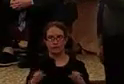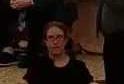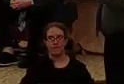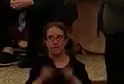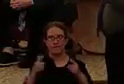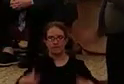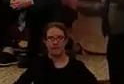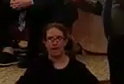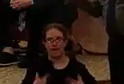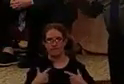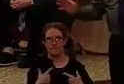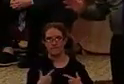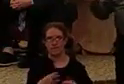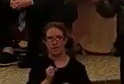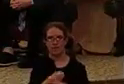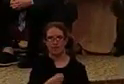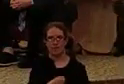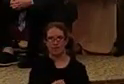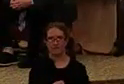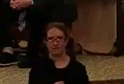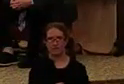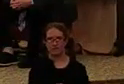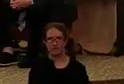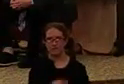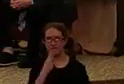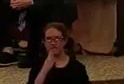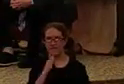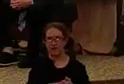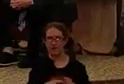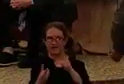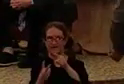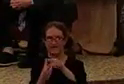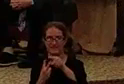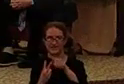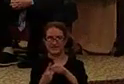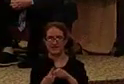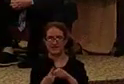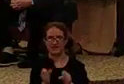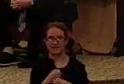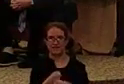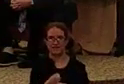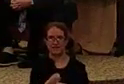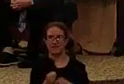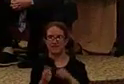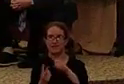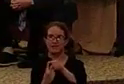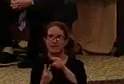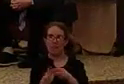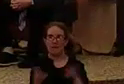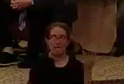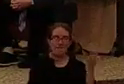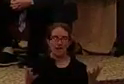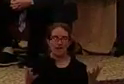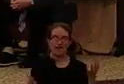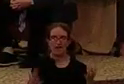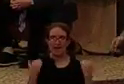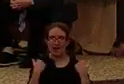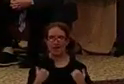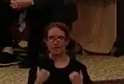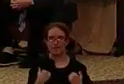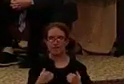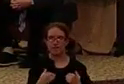my life that I was making some irrational decisions. I was making some decisions that probably would already have